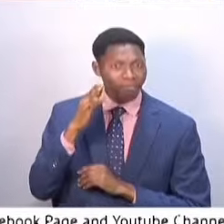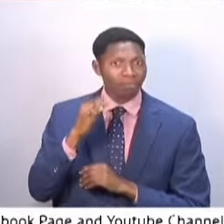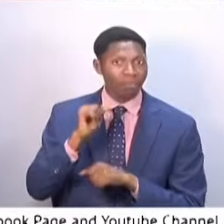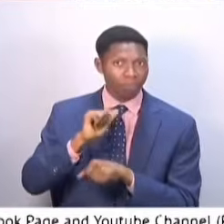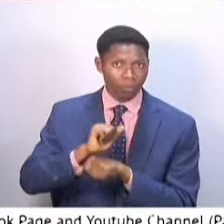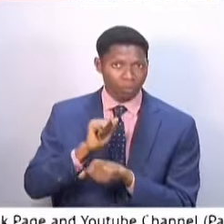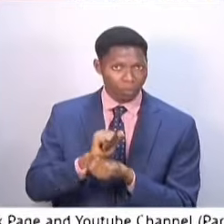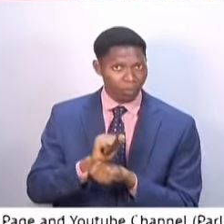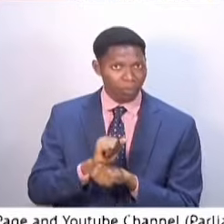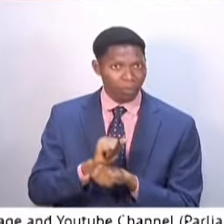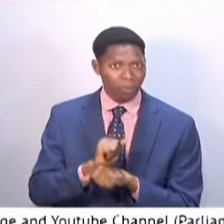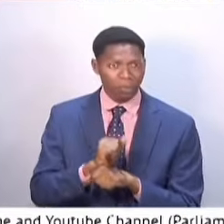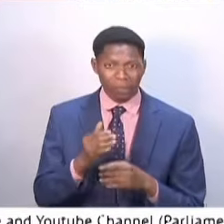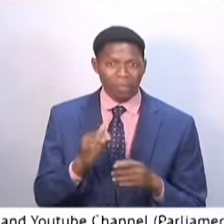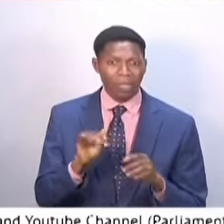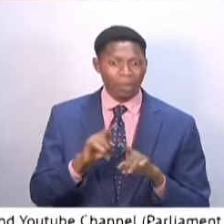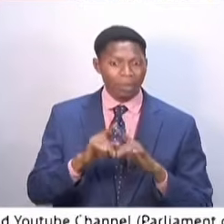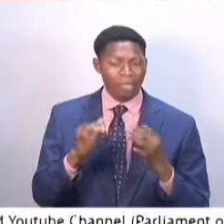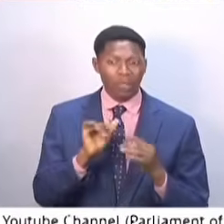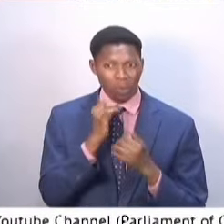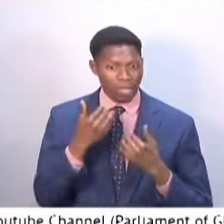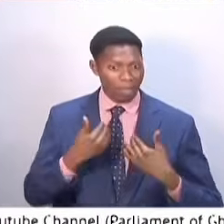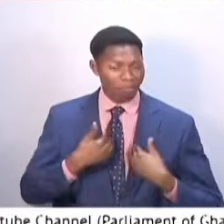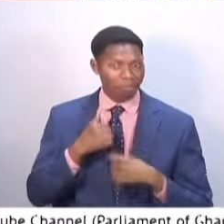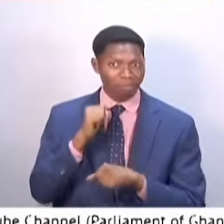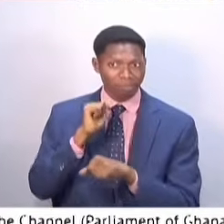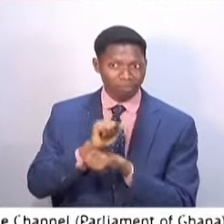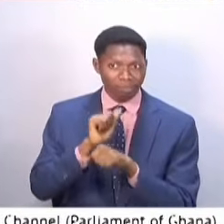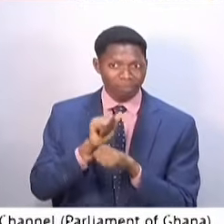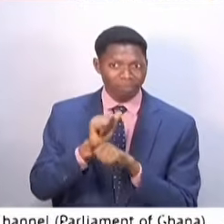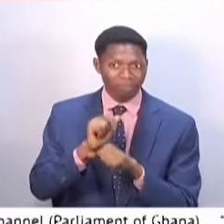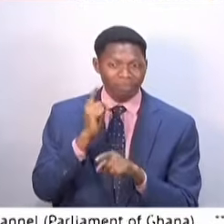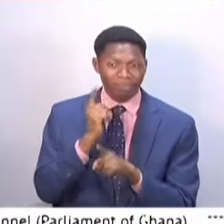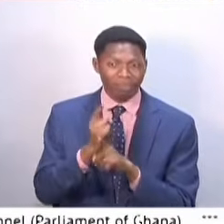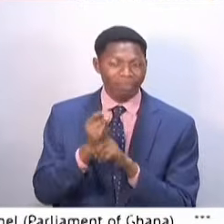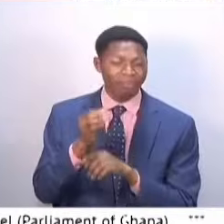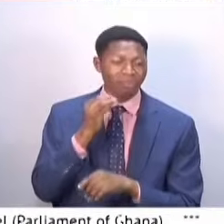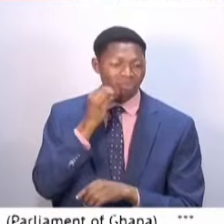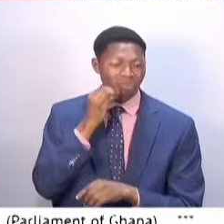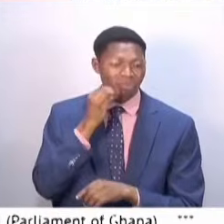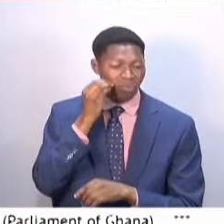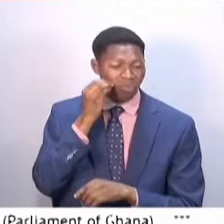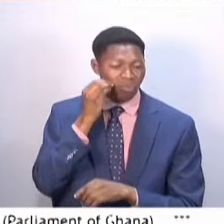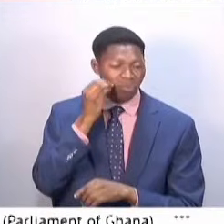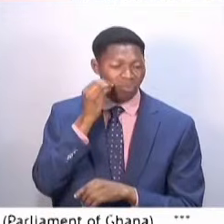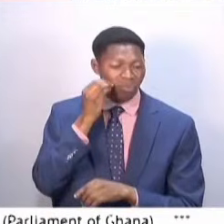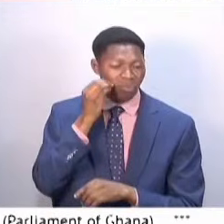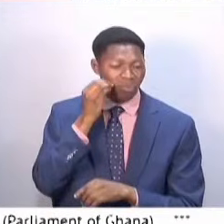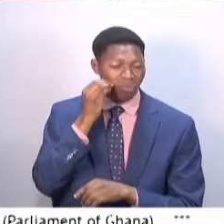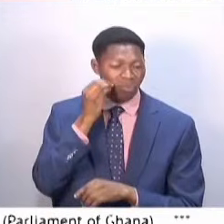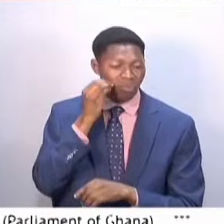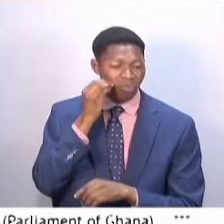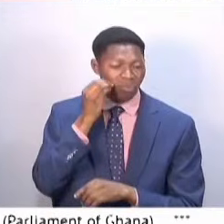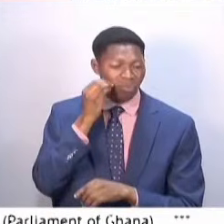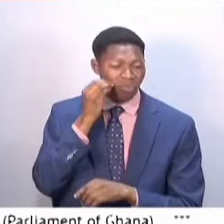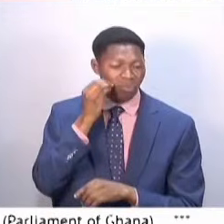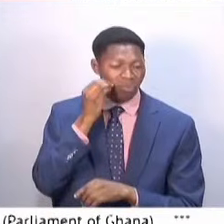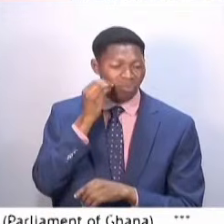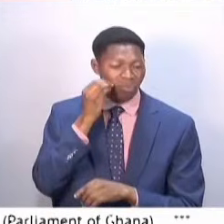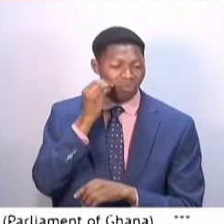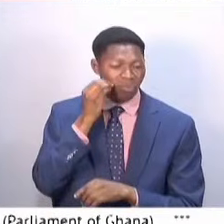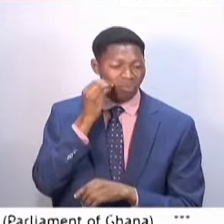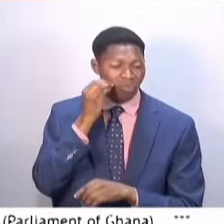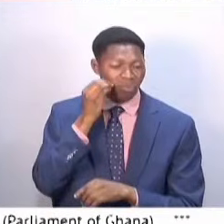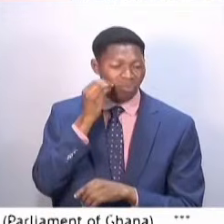today, are literally languishing in their homes and do not have postings. I think we need to pay attention to that and